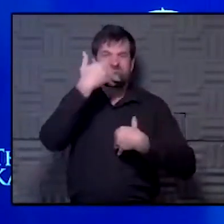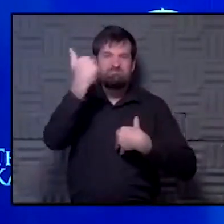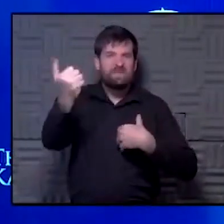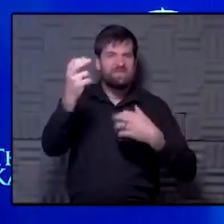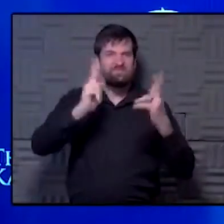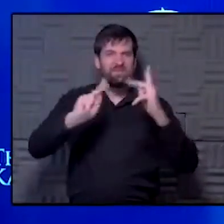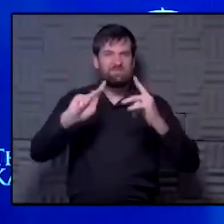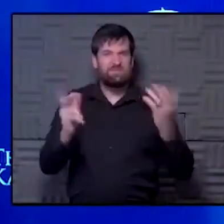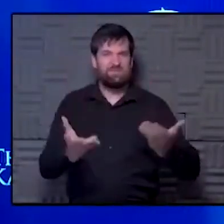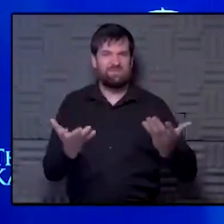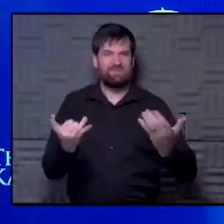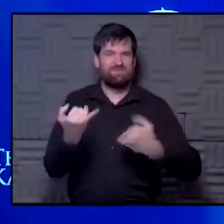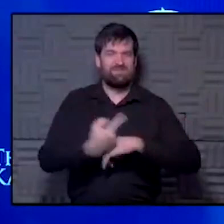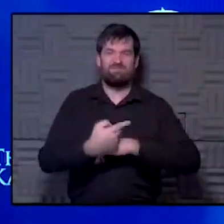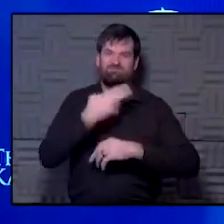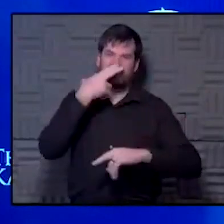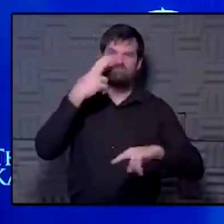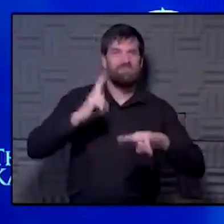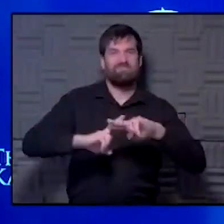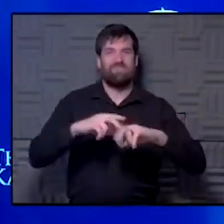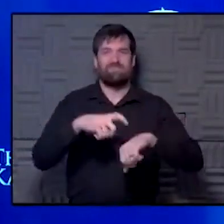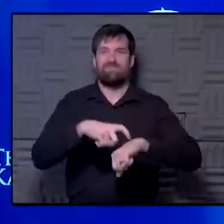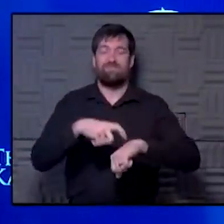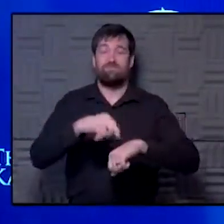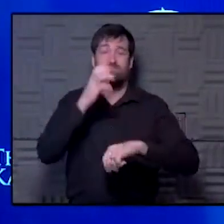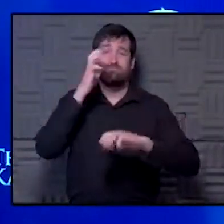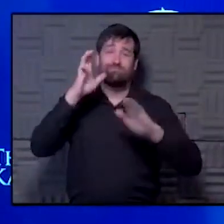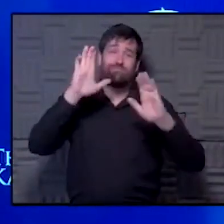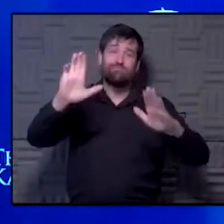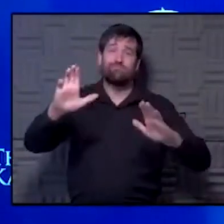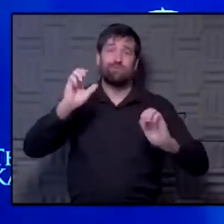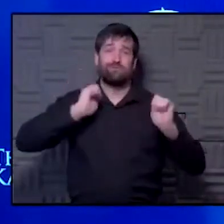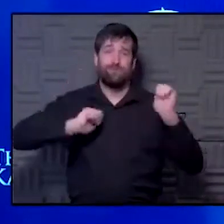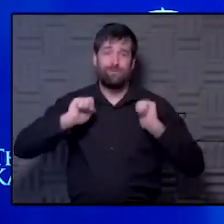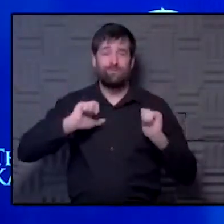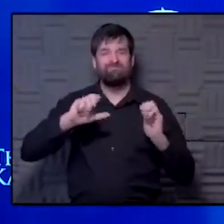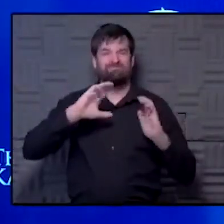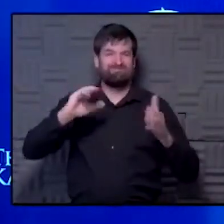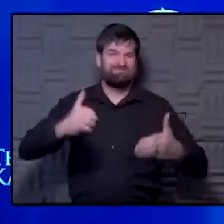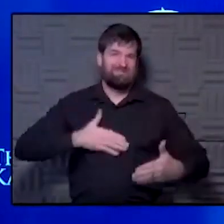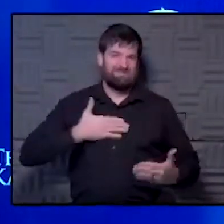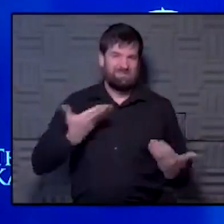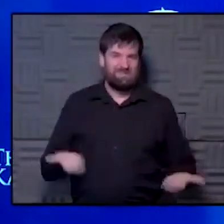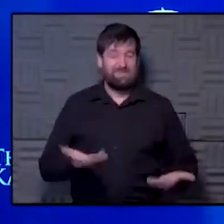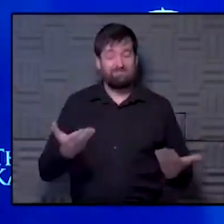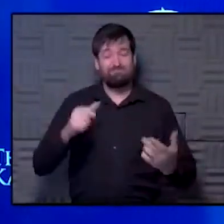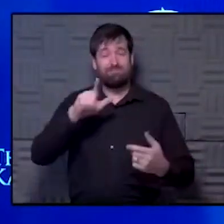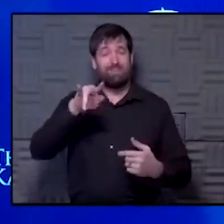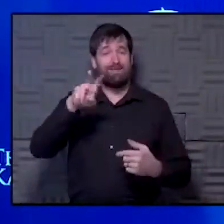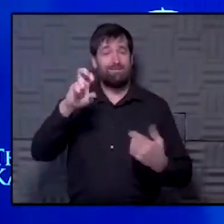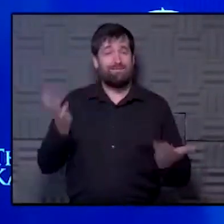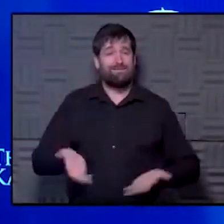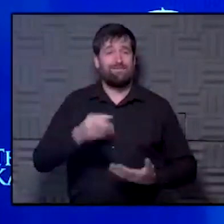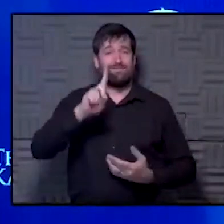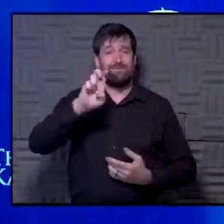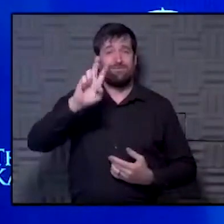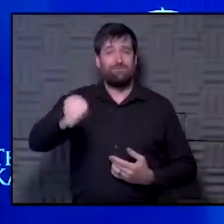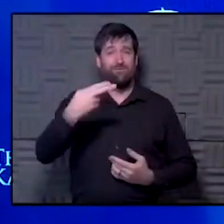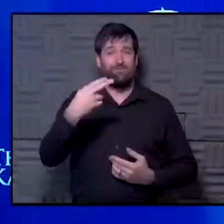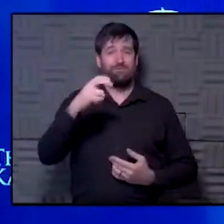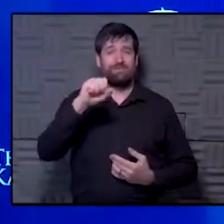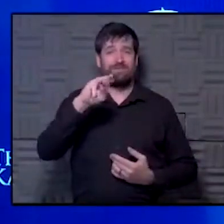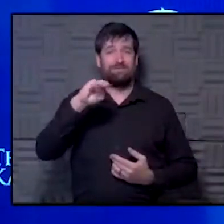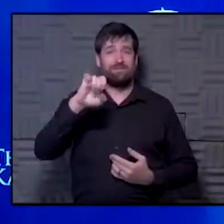people here with us today. We're going to have a really fun time this morning. It's going to be a great program. We're glad you're with us. We're broadcasting live from the Dulles Simons Family